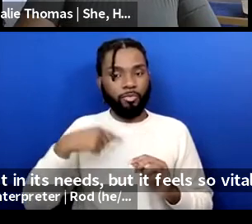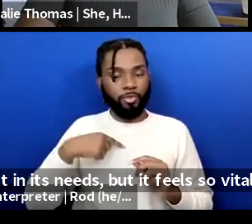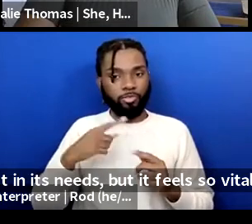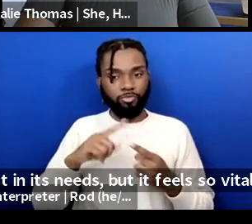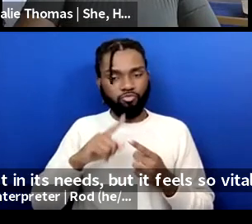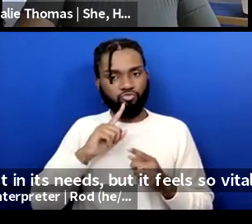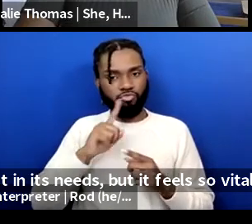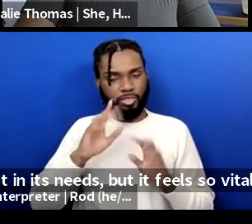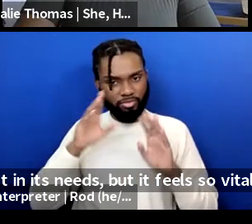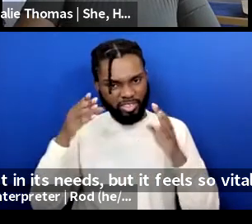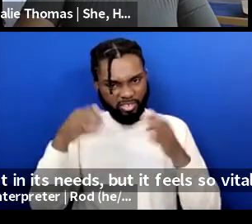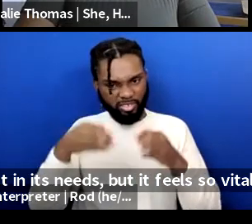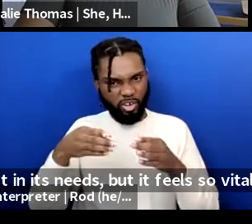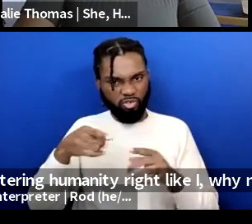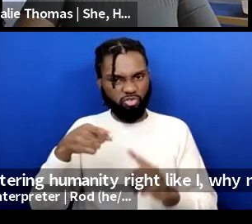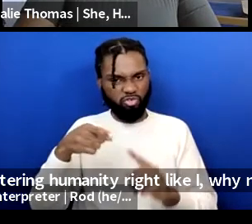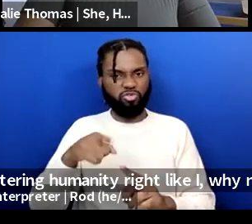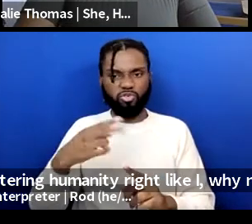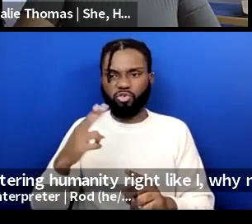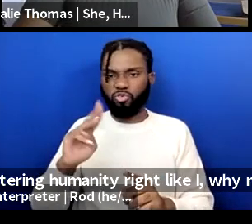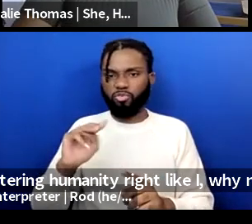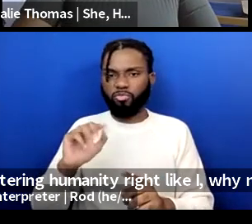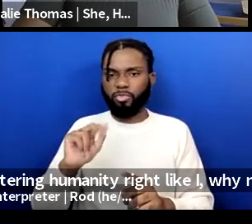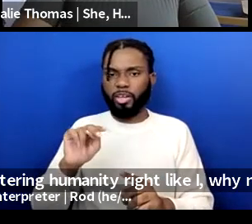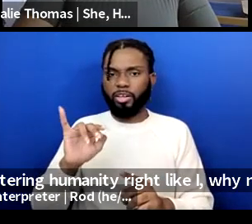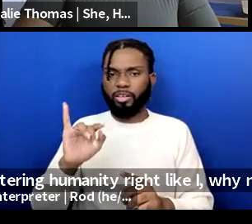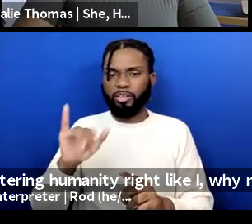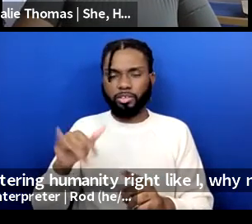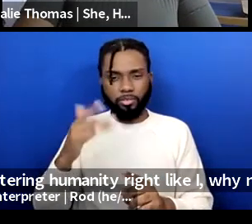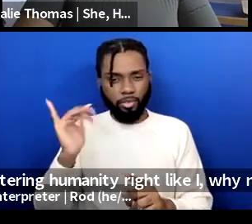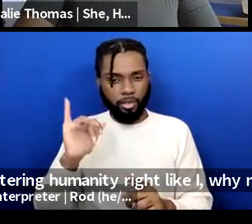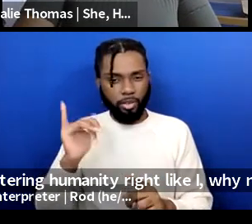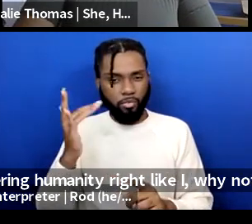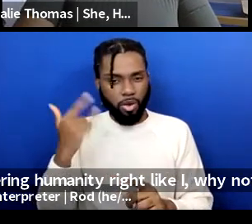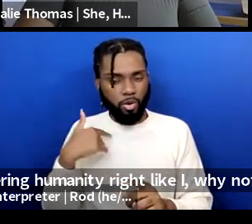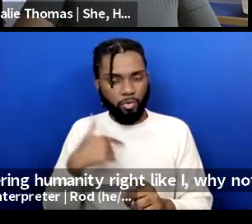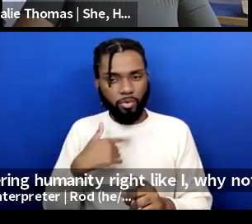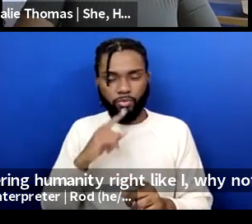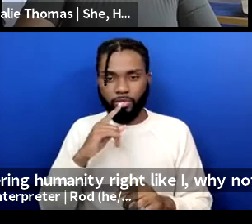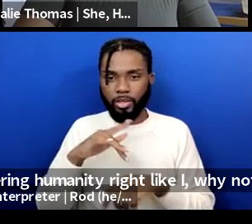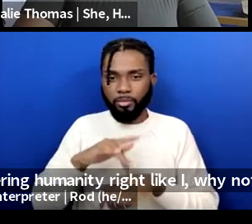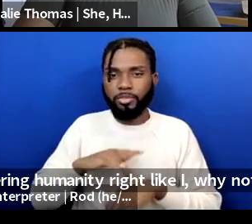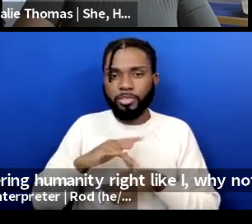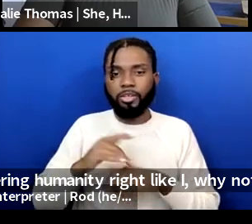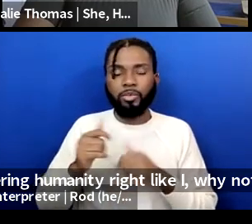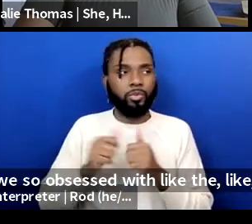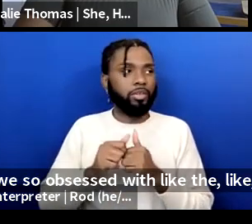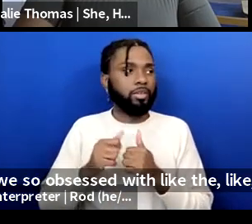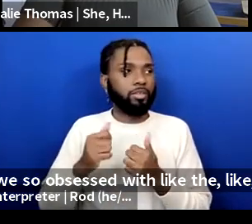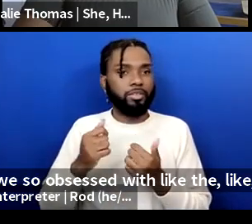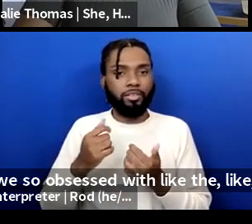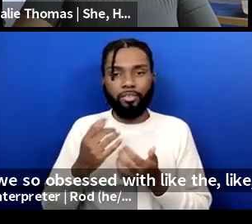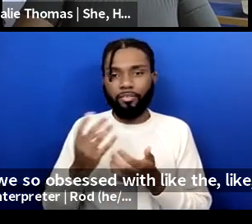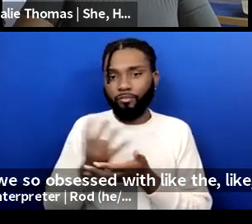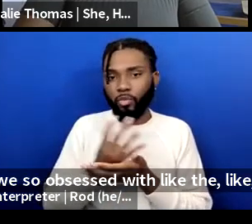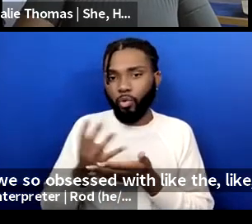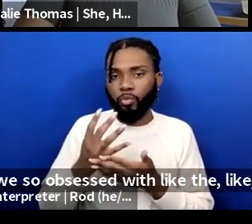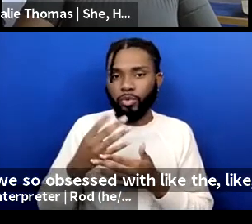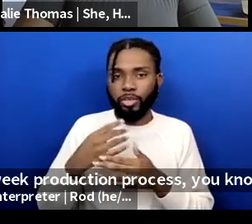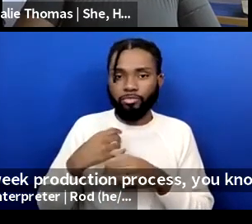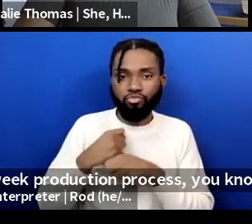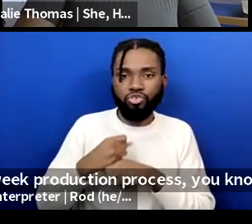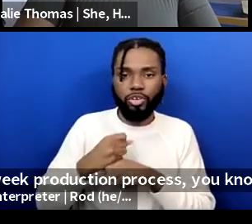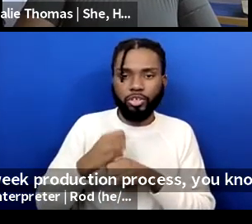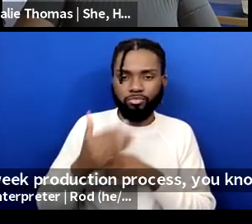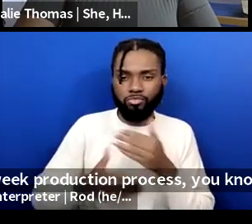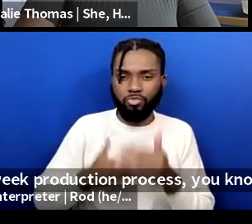Like why are we so obsessed with like the like 4-week production process, you know, for instance? It's like,